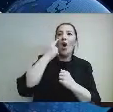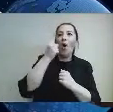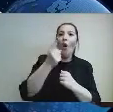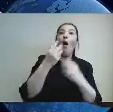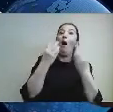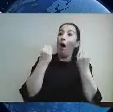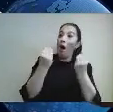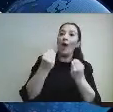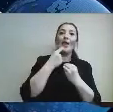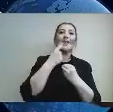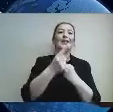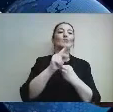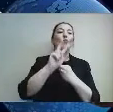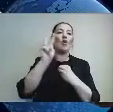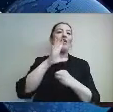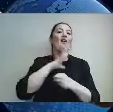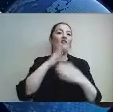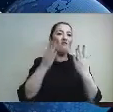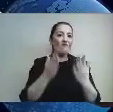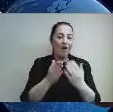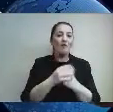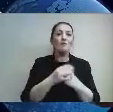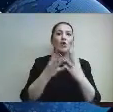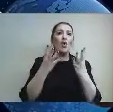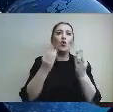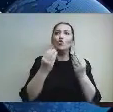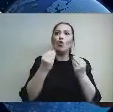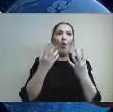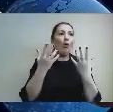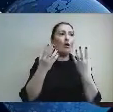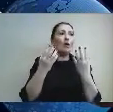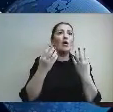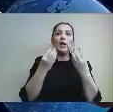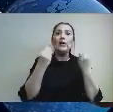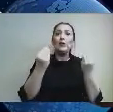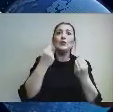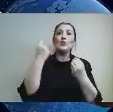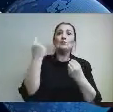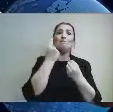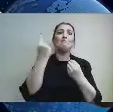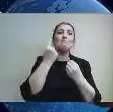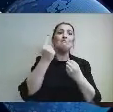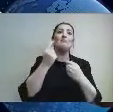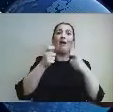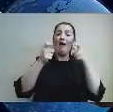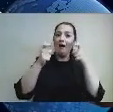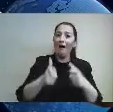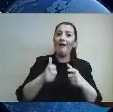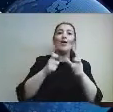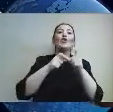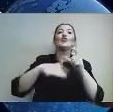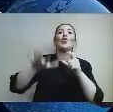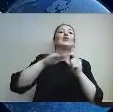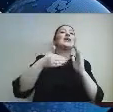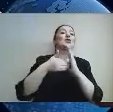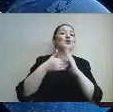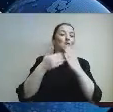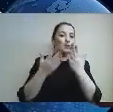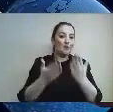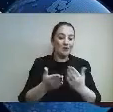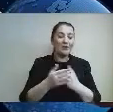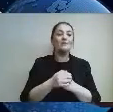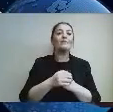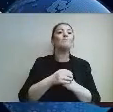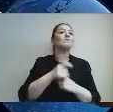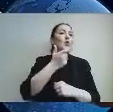dynamic field. And in countries like Turkey, I mean, in the developing ones, you